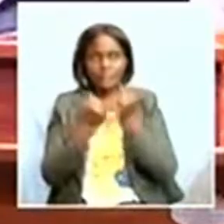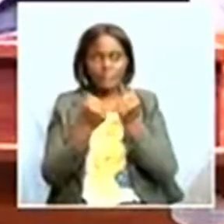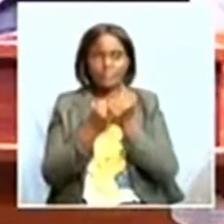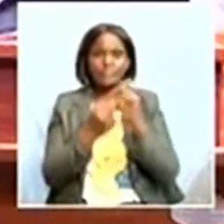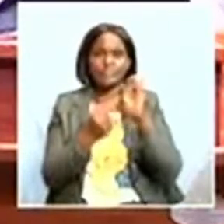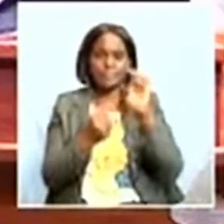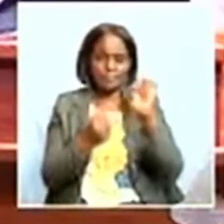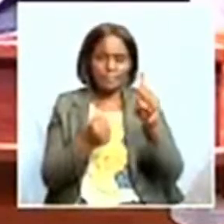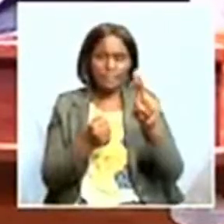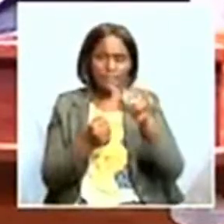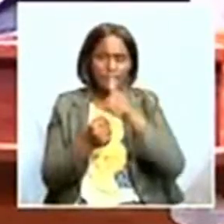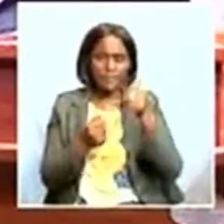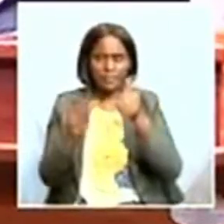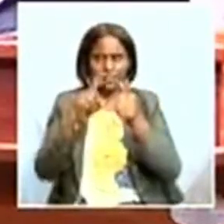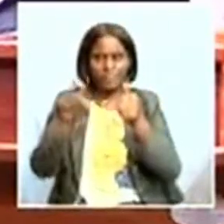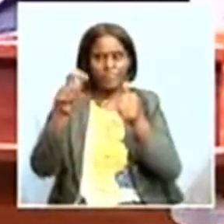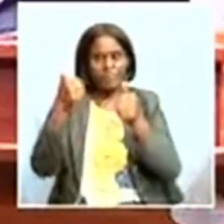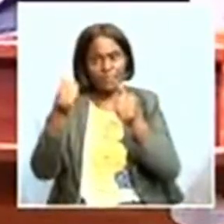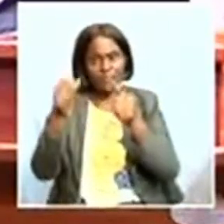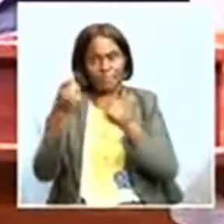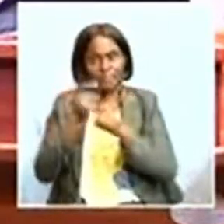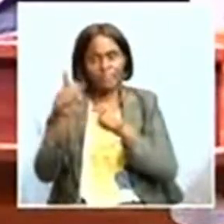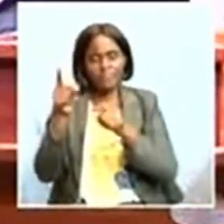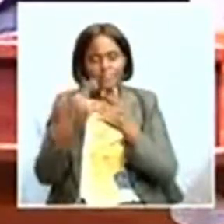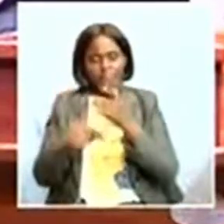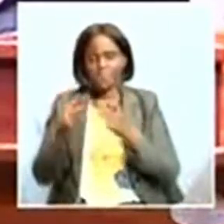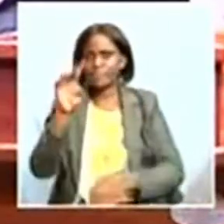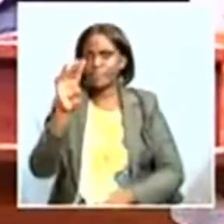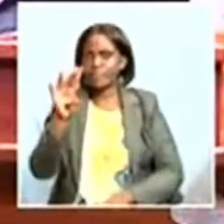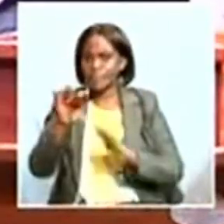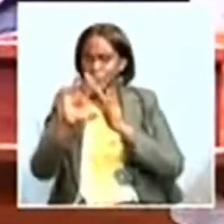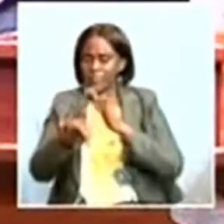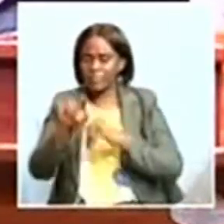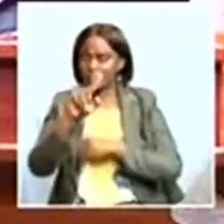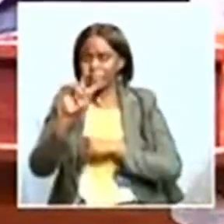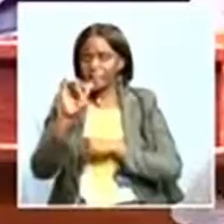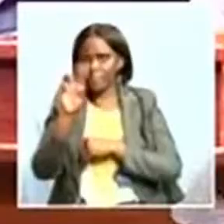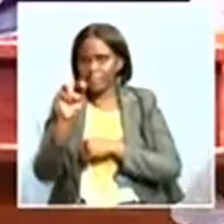Union, while 110 fall under zero.